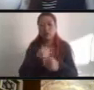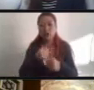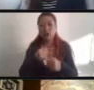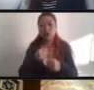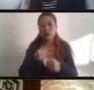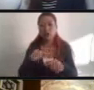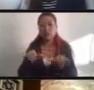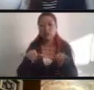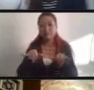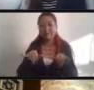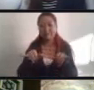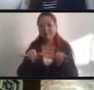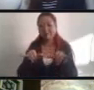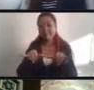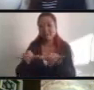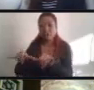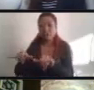flight?